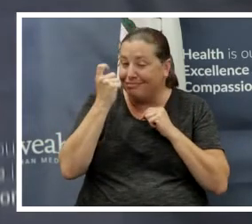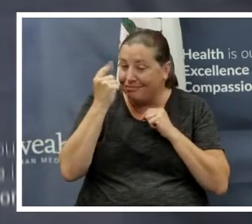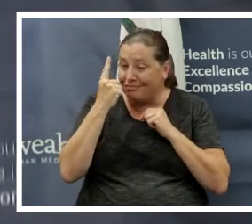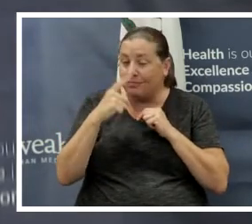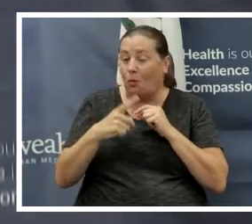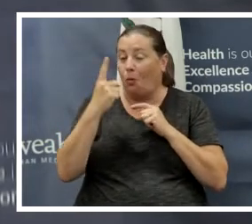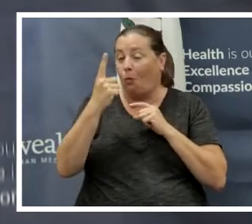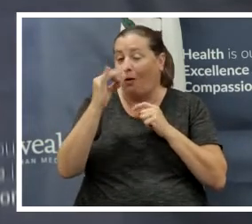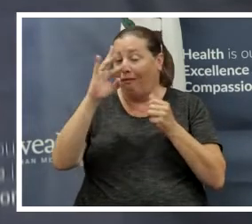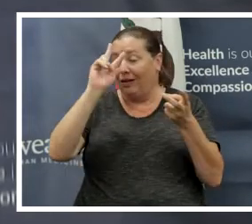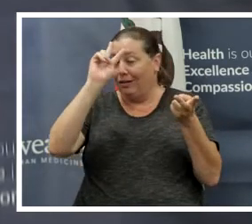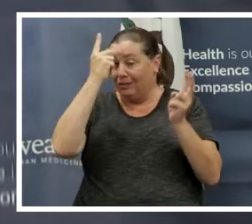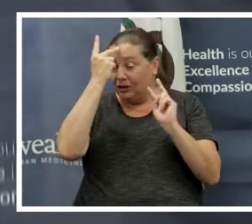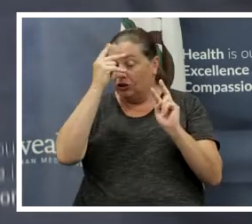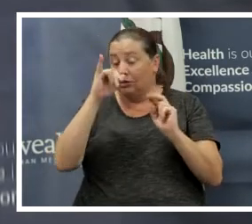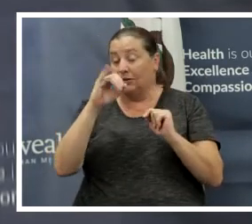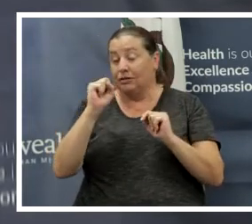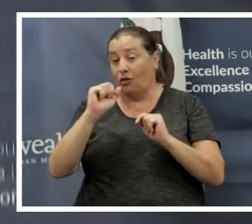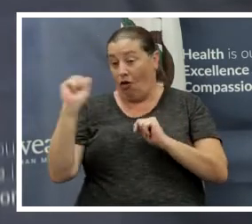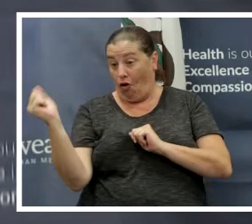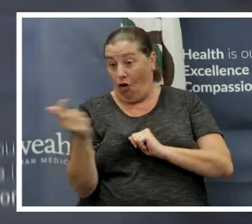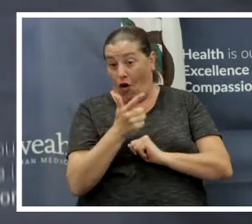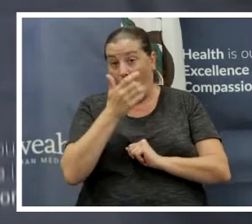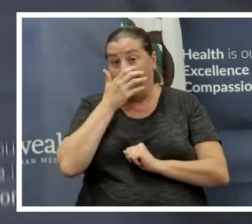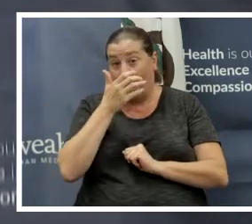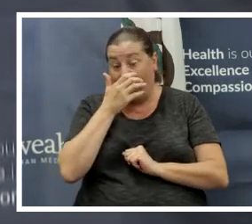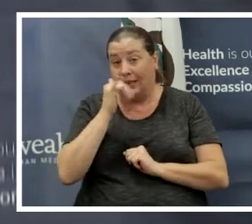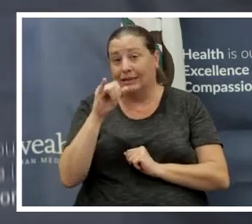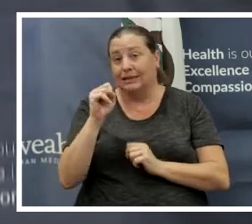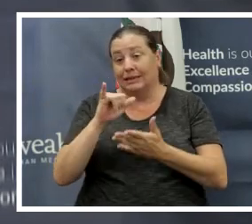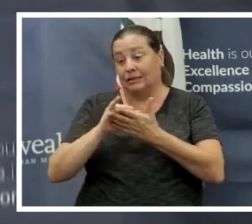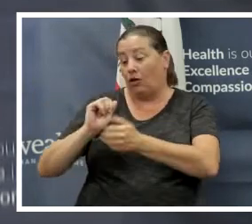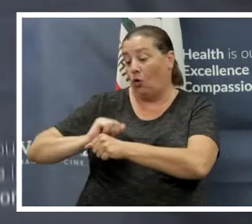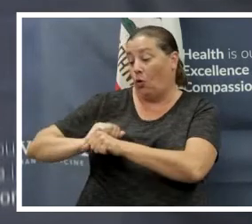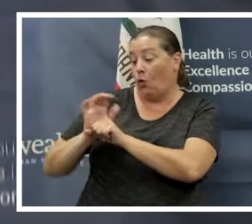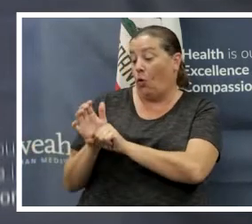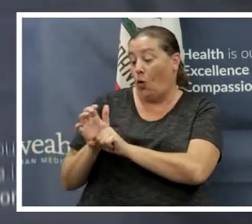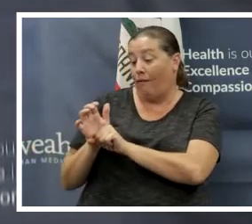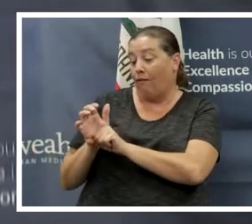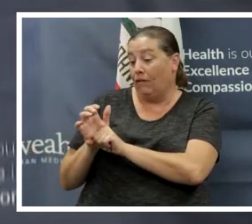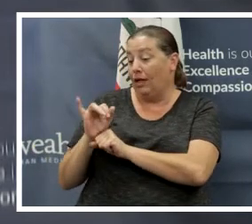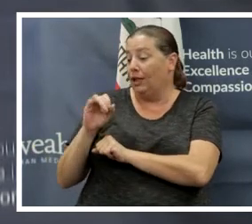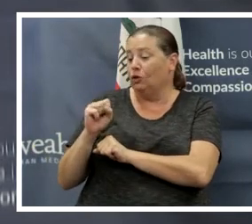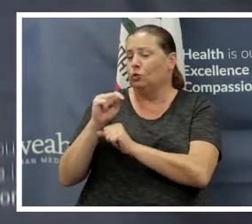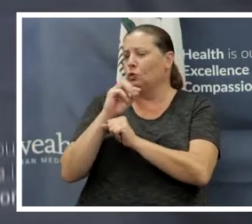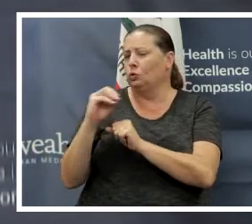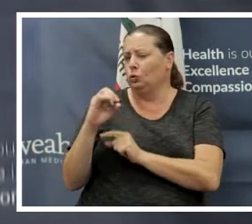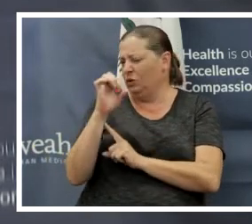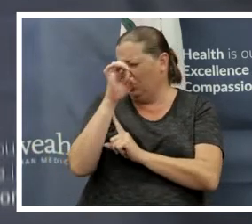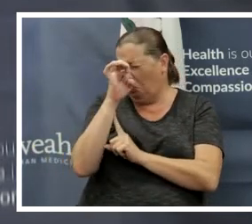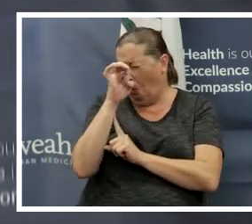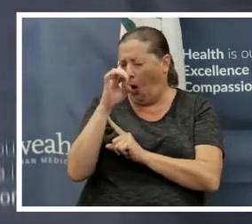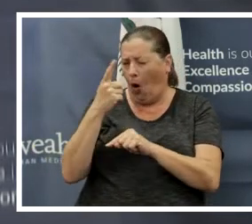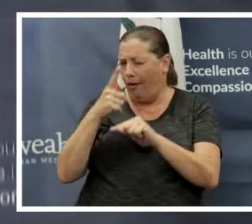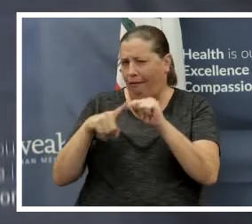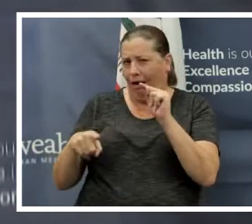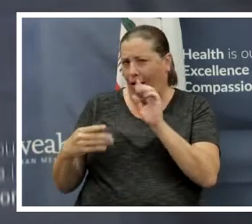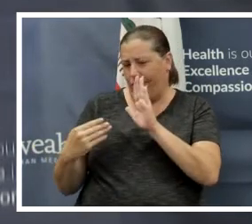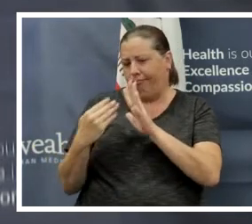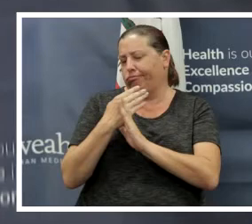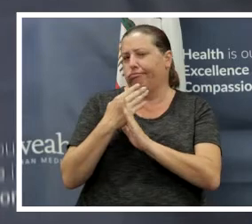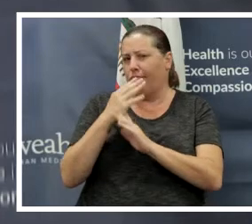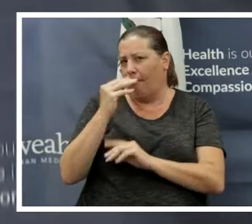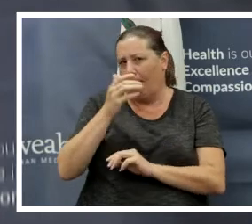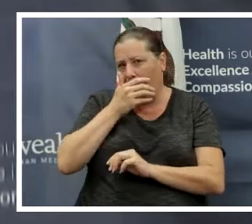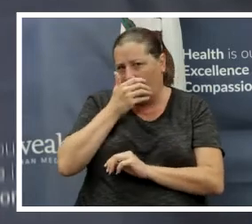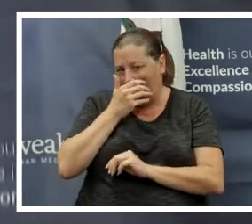One of the misconceptions about all the masks, and you'll hear this, is that the COVID virus is too small to be stopped by the masks.